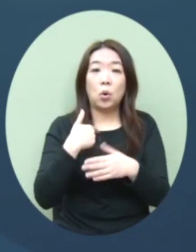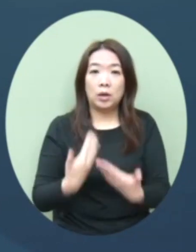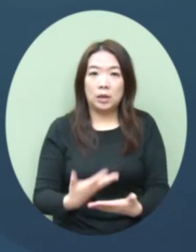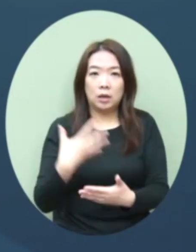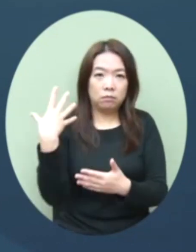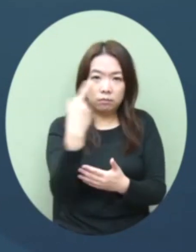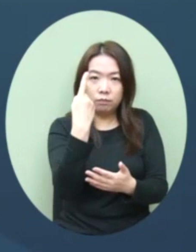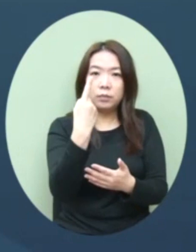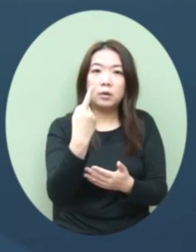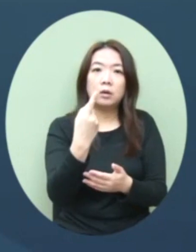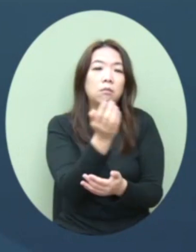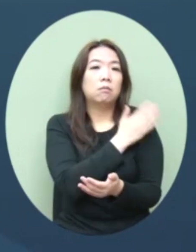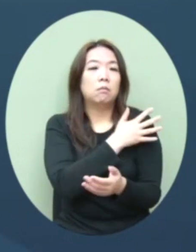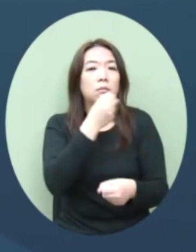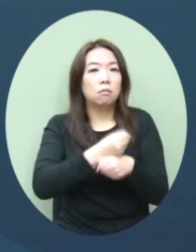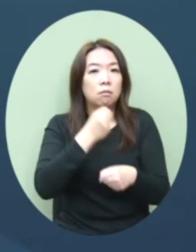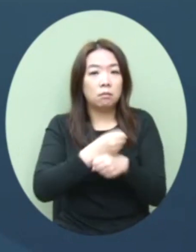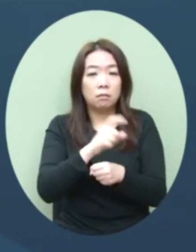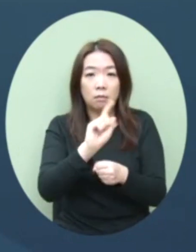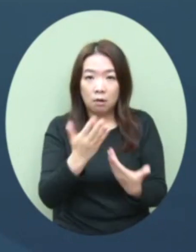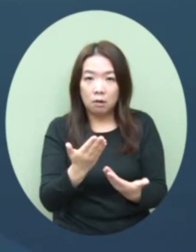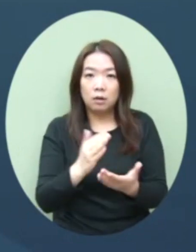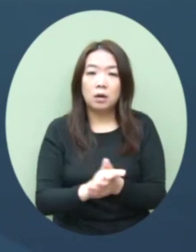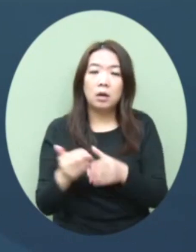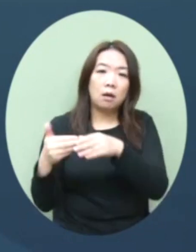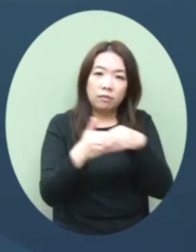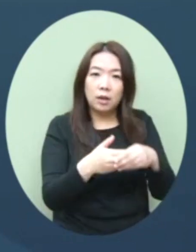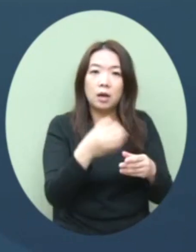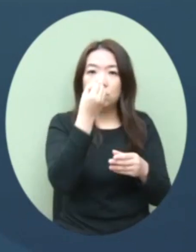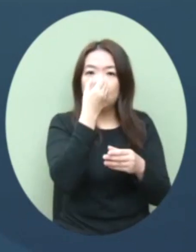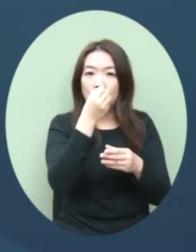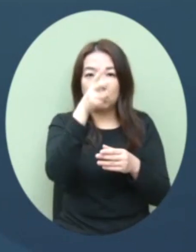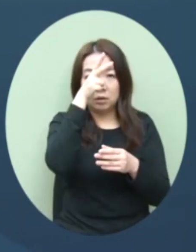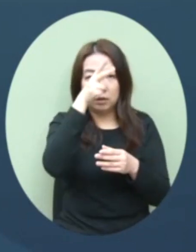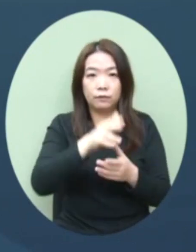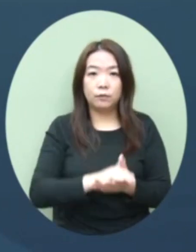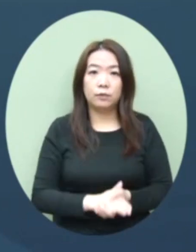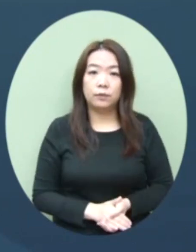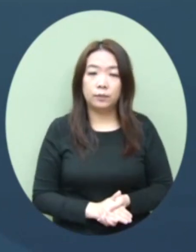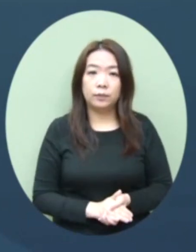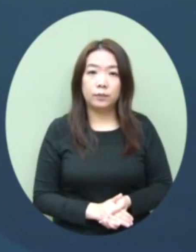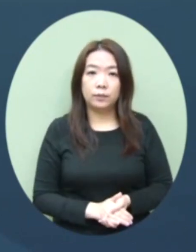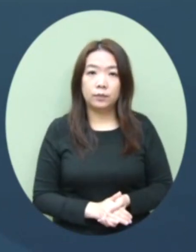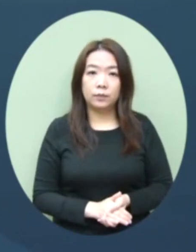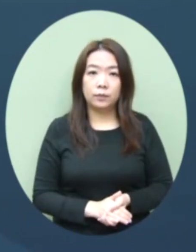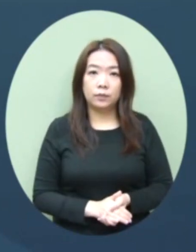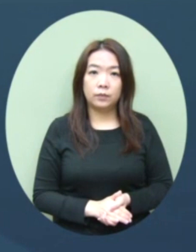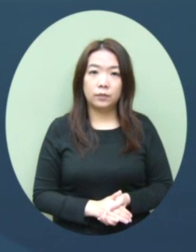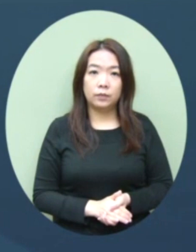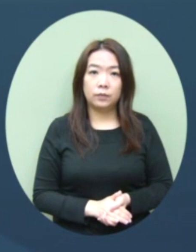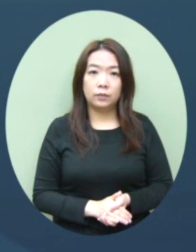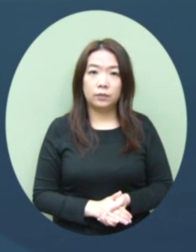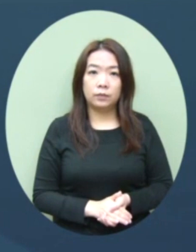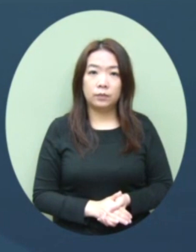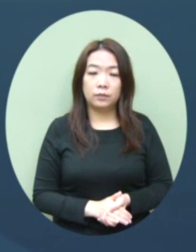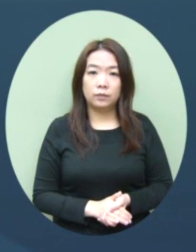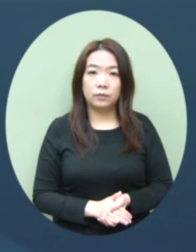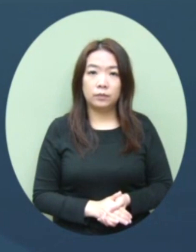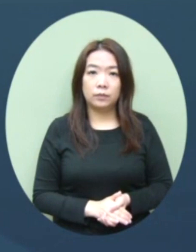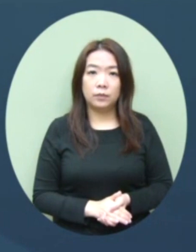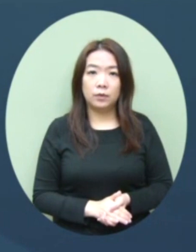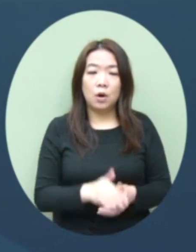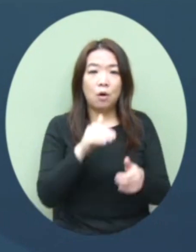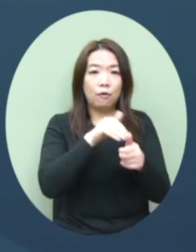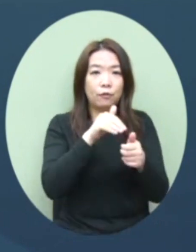is to lead the Hong Kong as they are government and to appeal to the public for support to fight this battle out